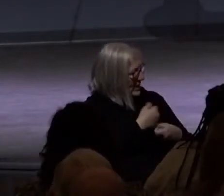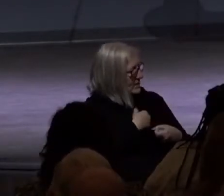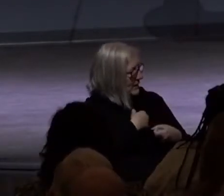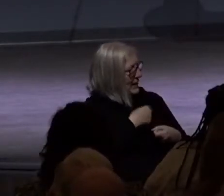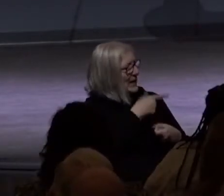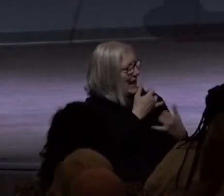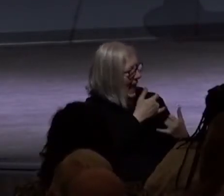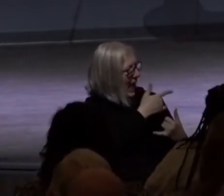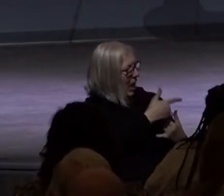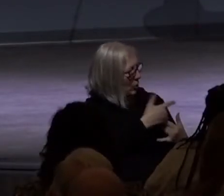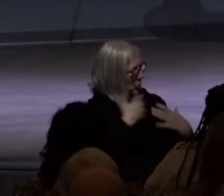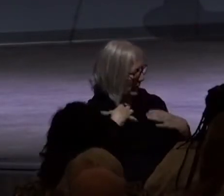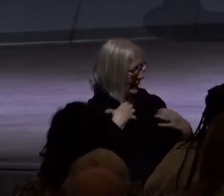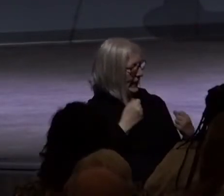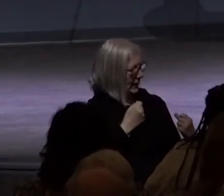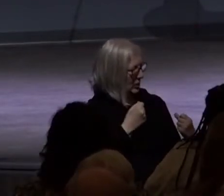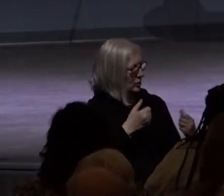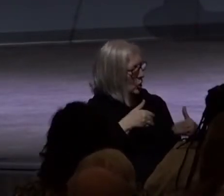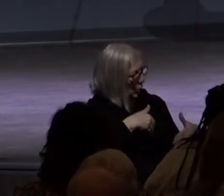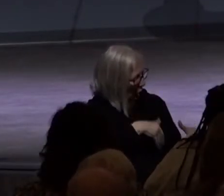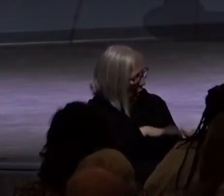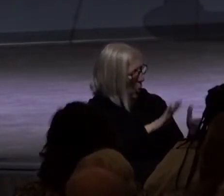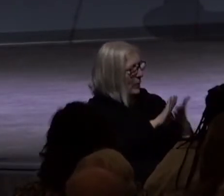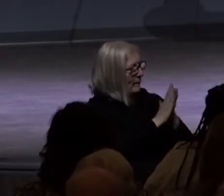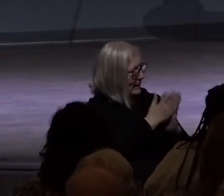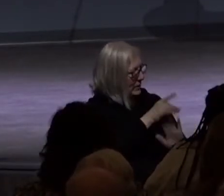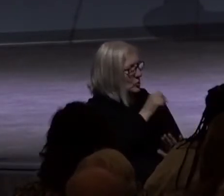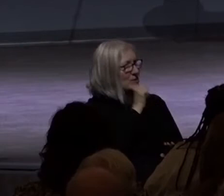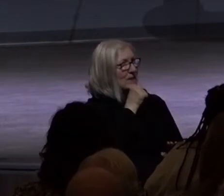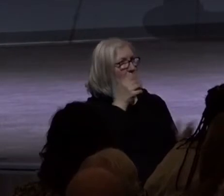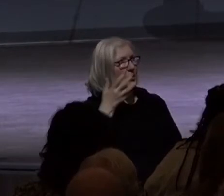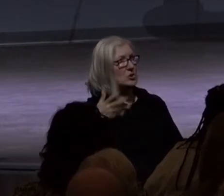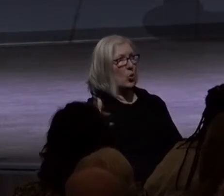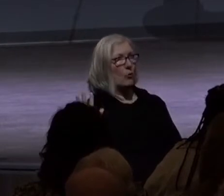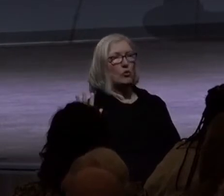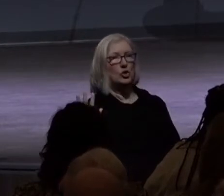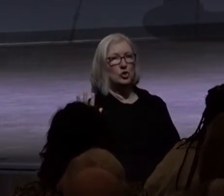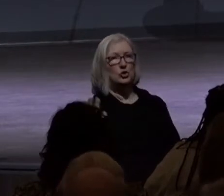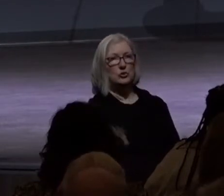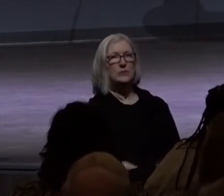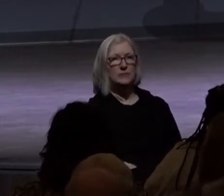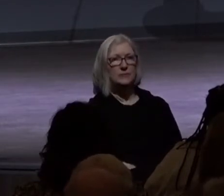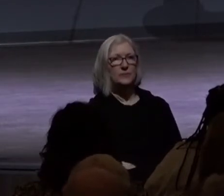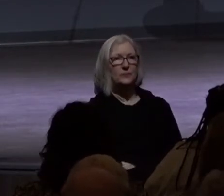Go now in peace. Your suffering is over." Jesus wanted to talk to her